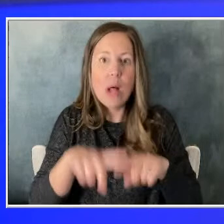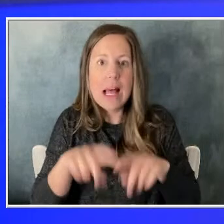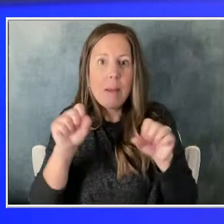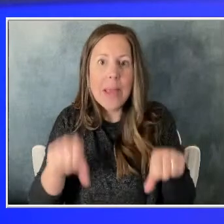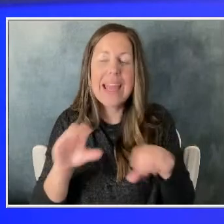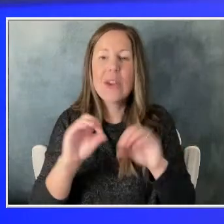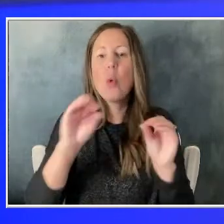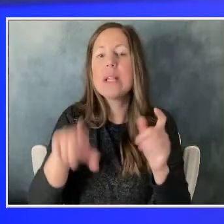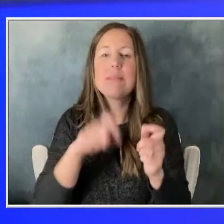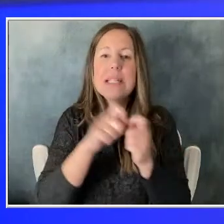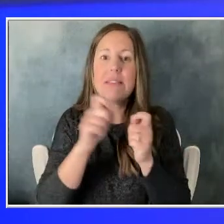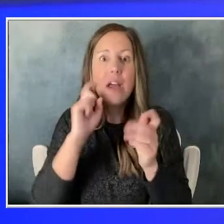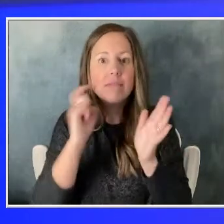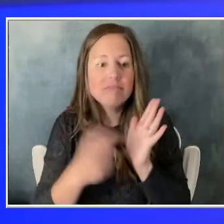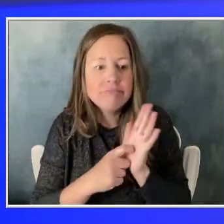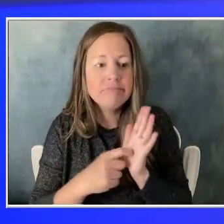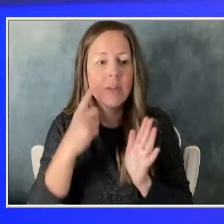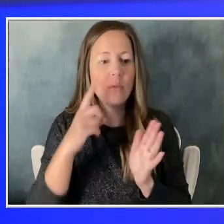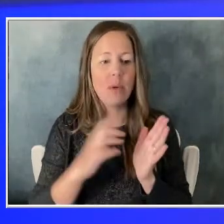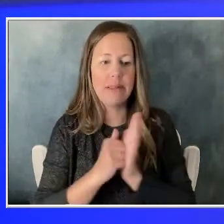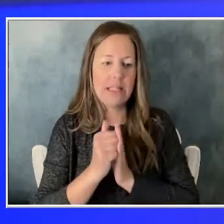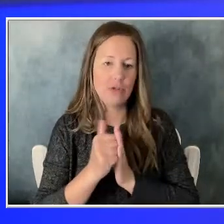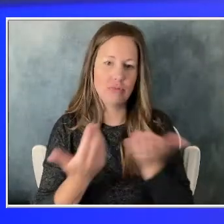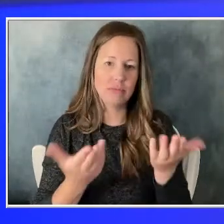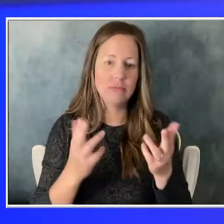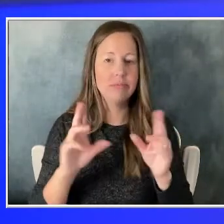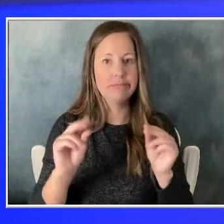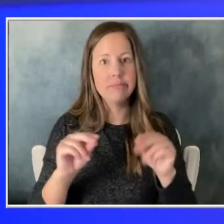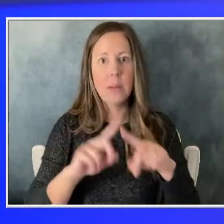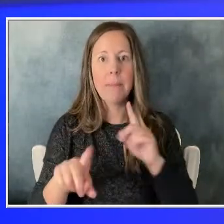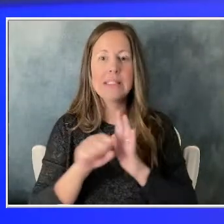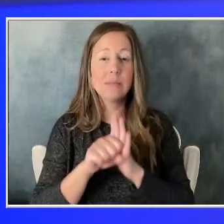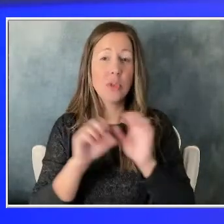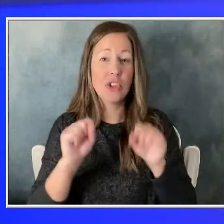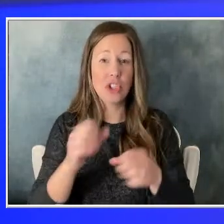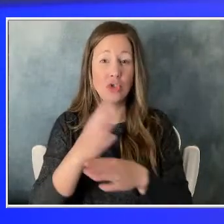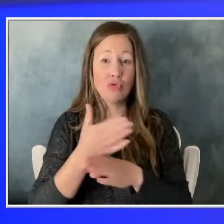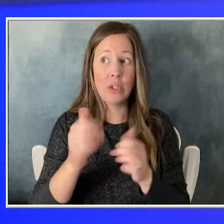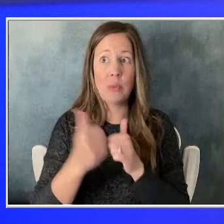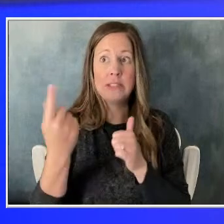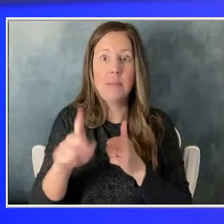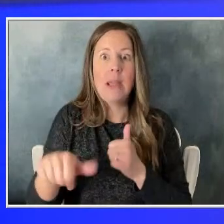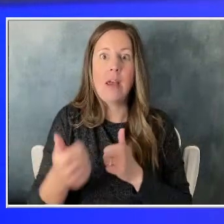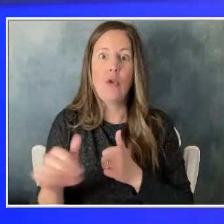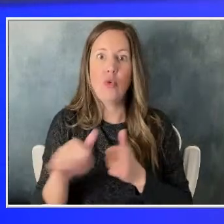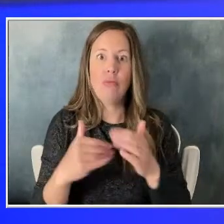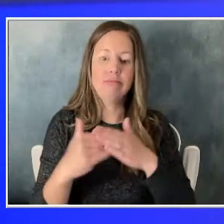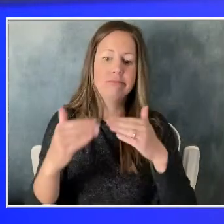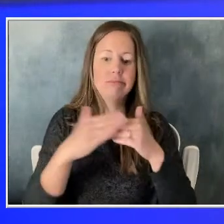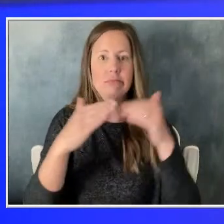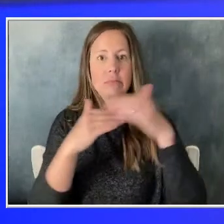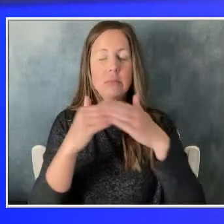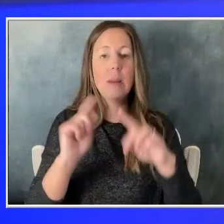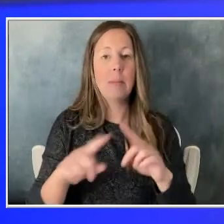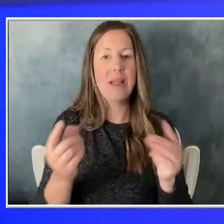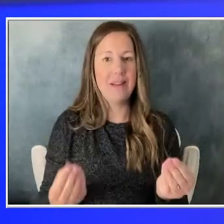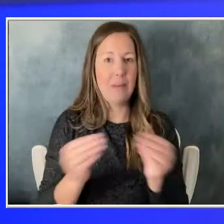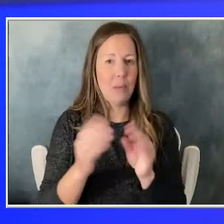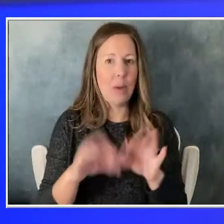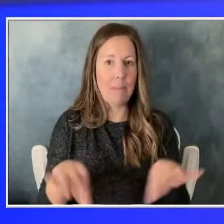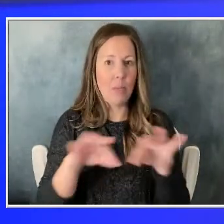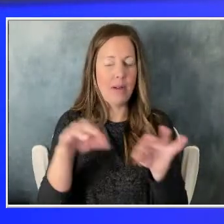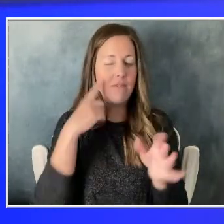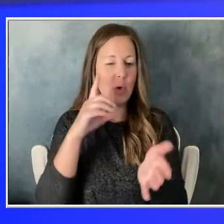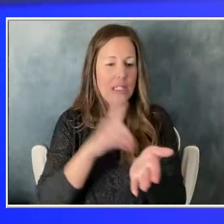sign, but those symptoms could be shared with the other disease. But more important is the physician and the patient. If